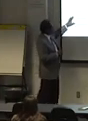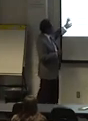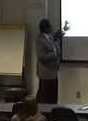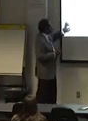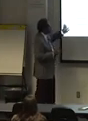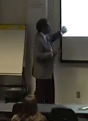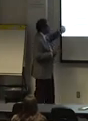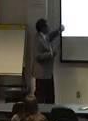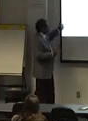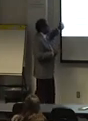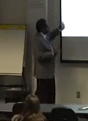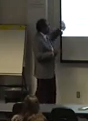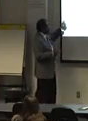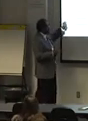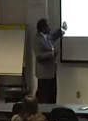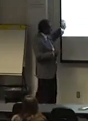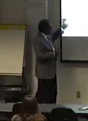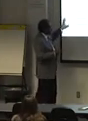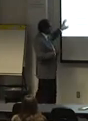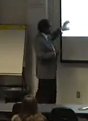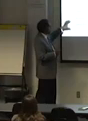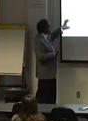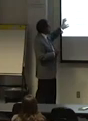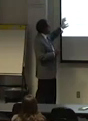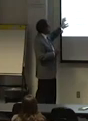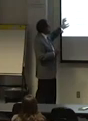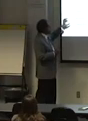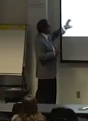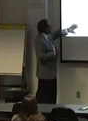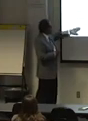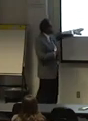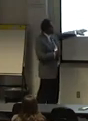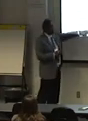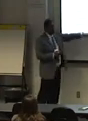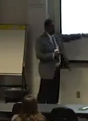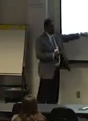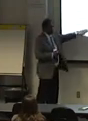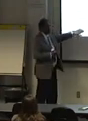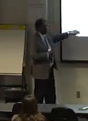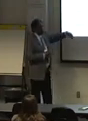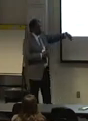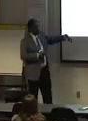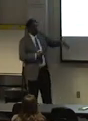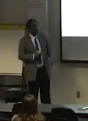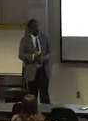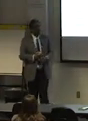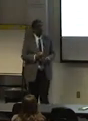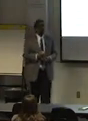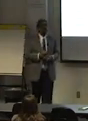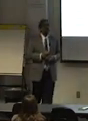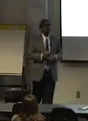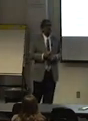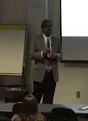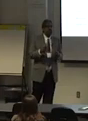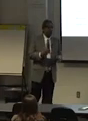who are neurodivergent, cognitive impairment. You know, with COVID, it occurred to us that all of a sudden now,